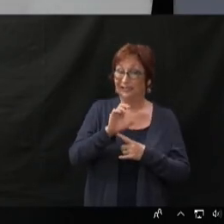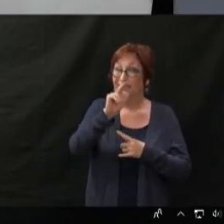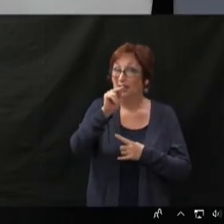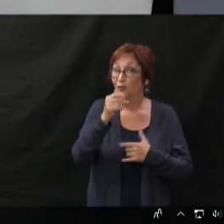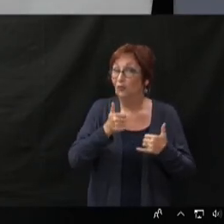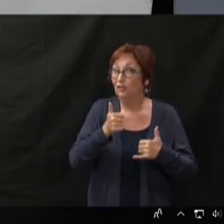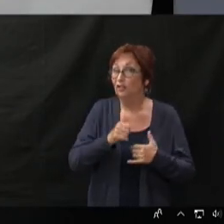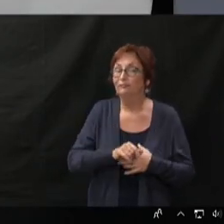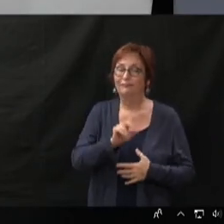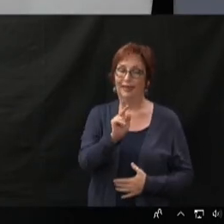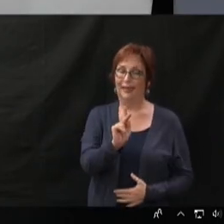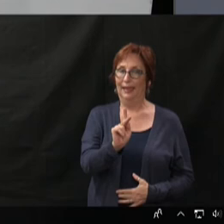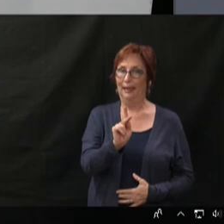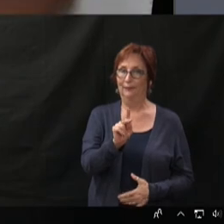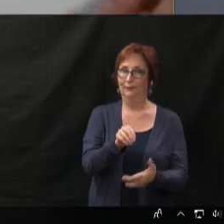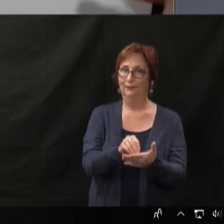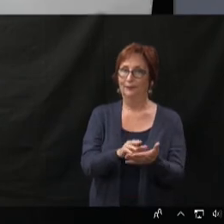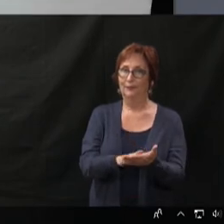in there, that's right.